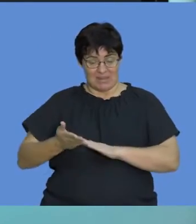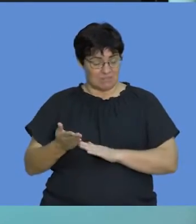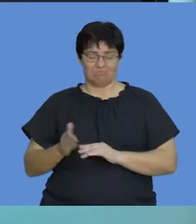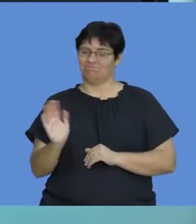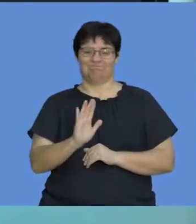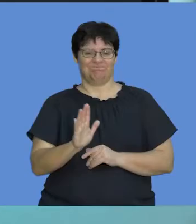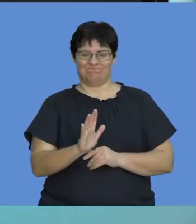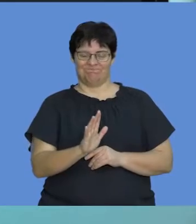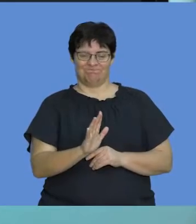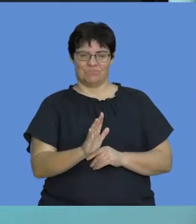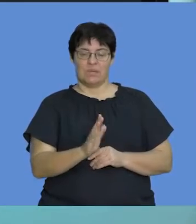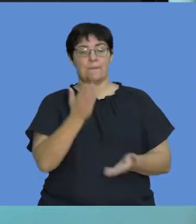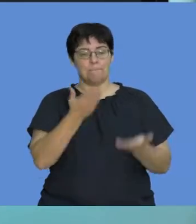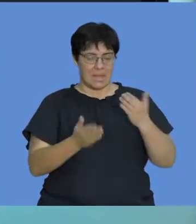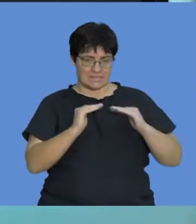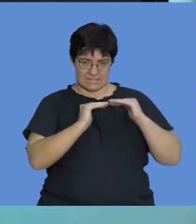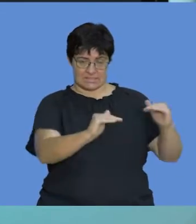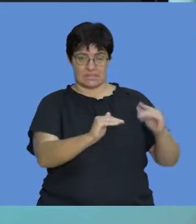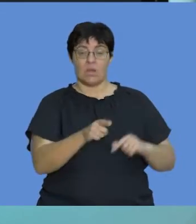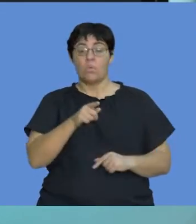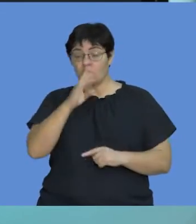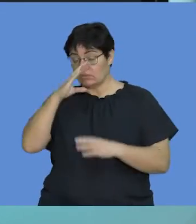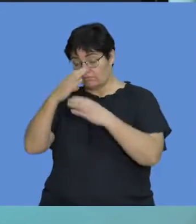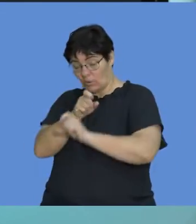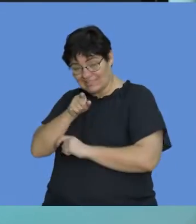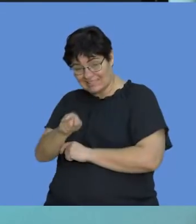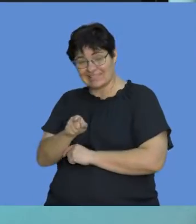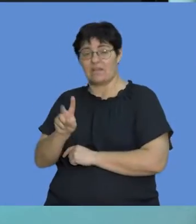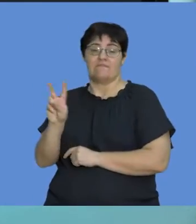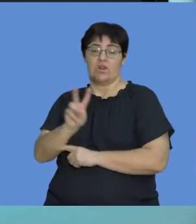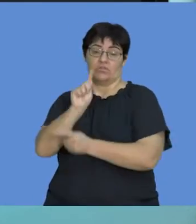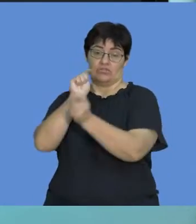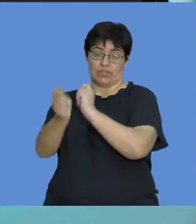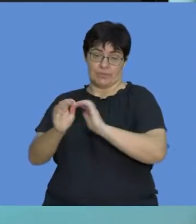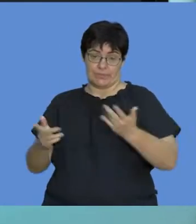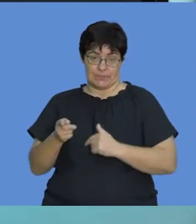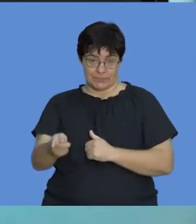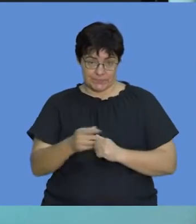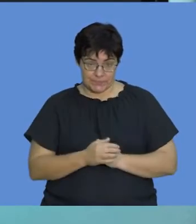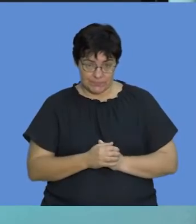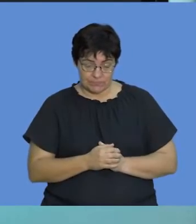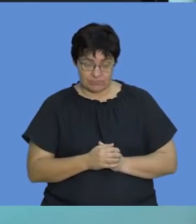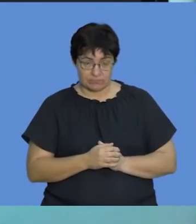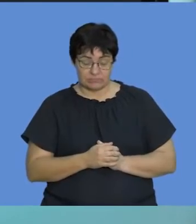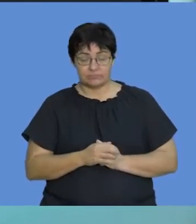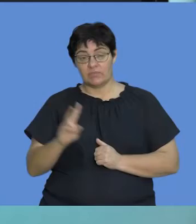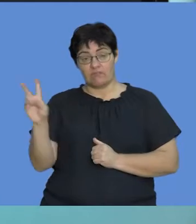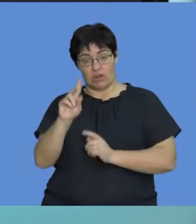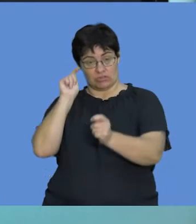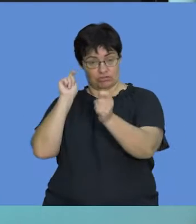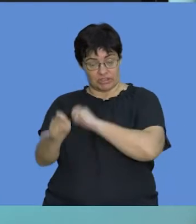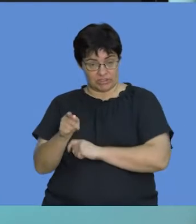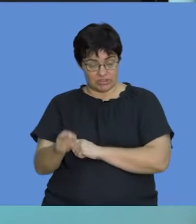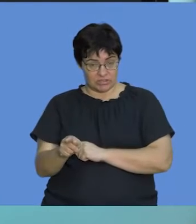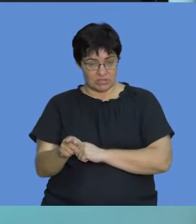okay? So we're going to consider what happens when the velocity changes, okay? When velocity